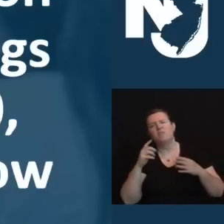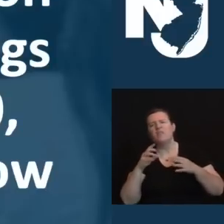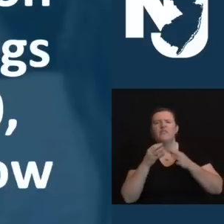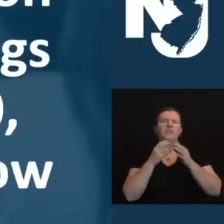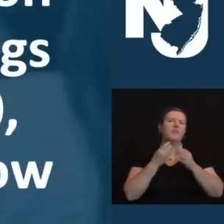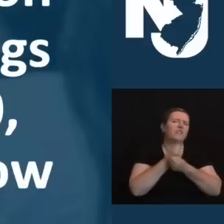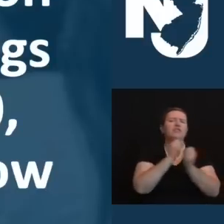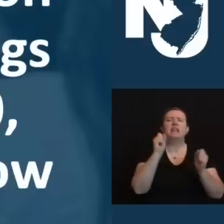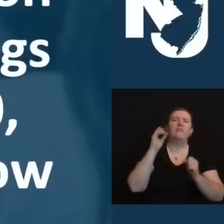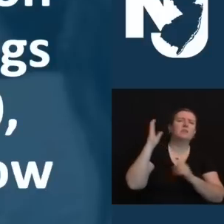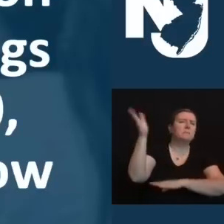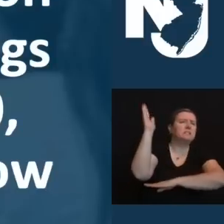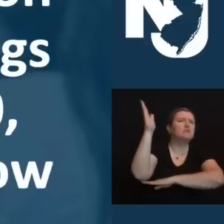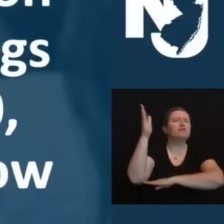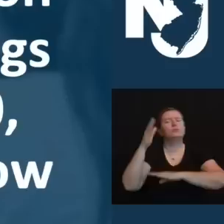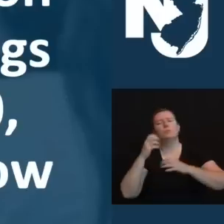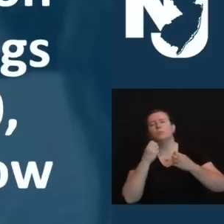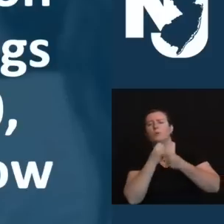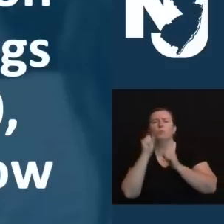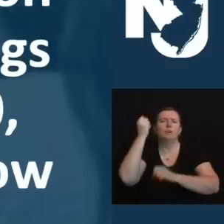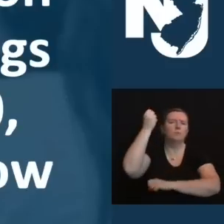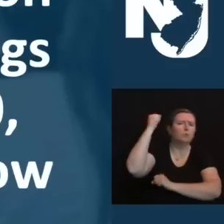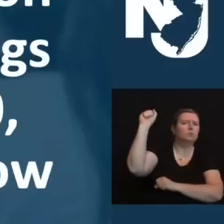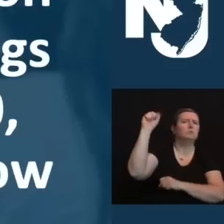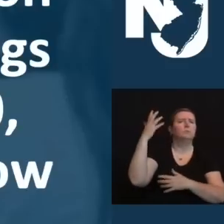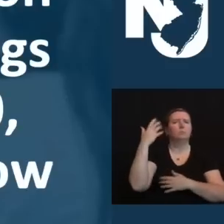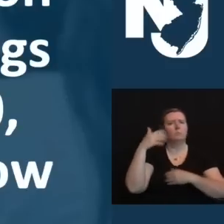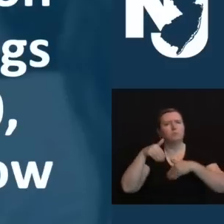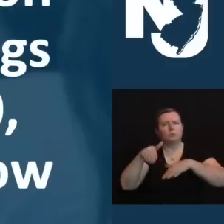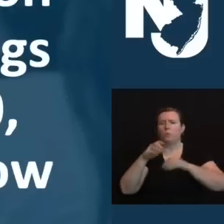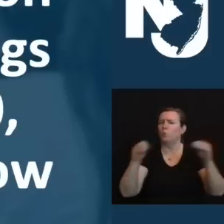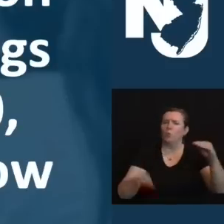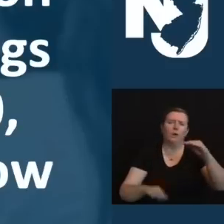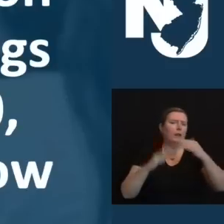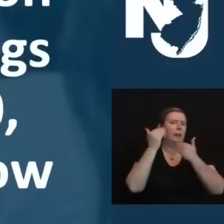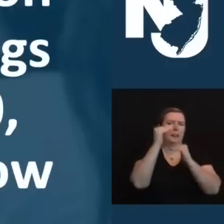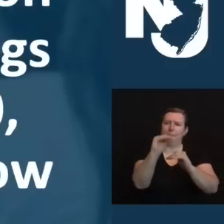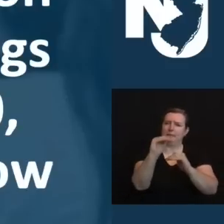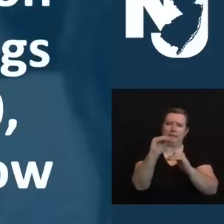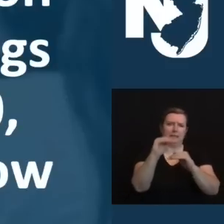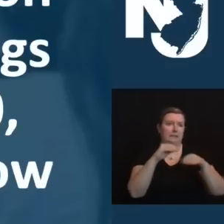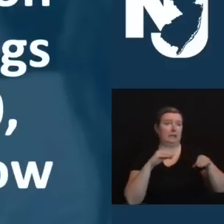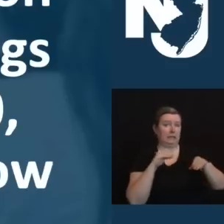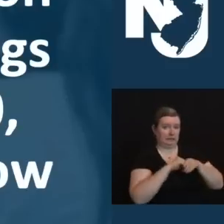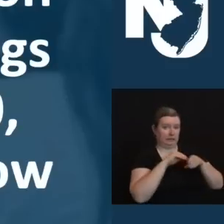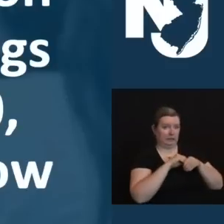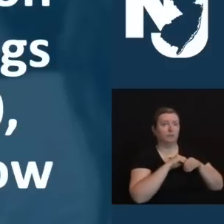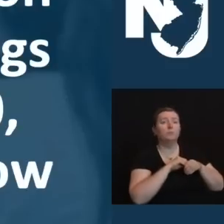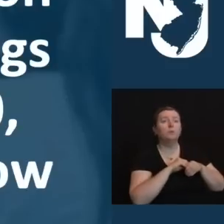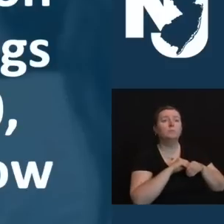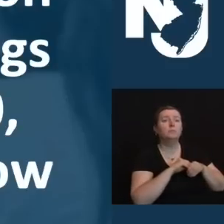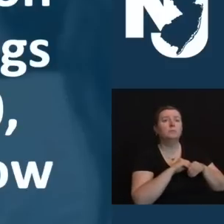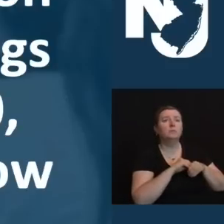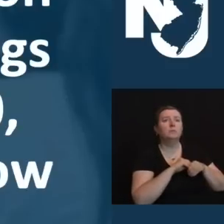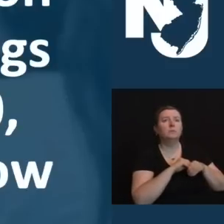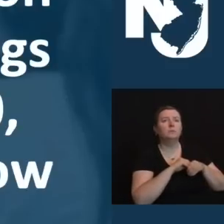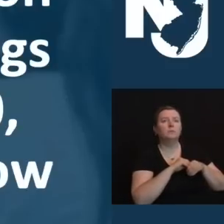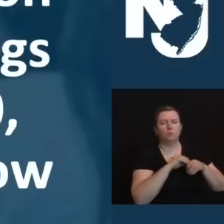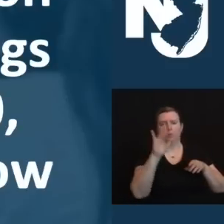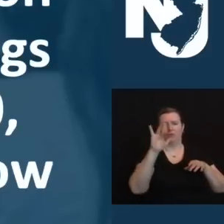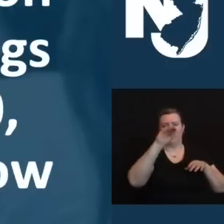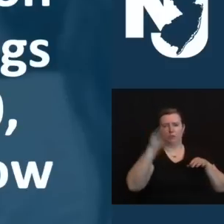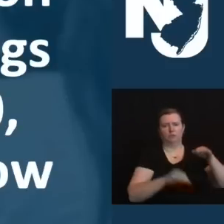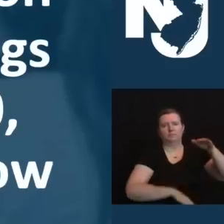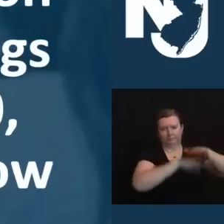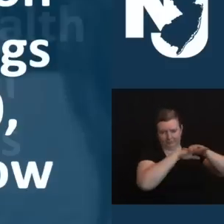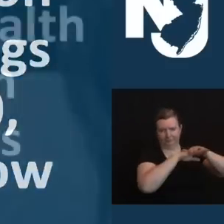and our limits on all indoor gatherings are 25% of capacity, but with a maximum of 100 people. That remains